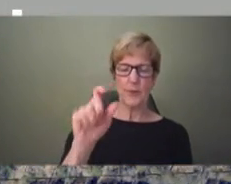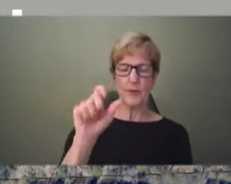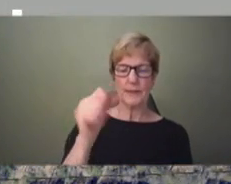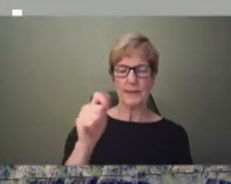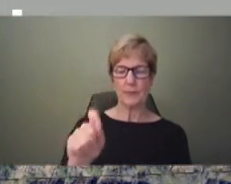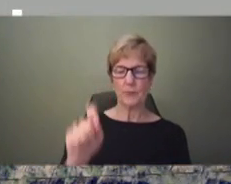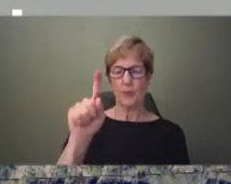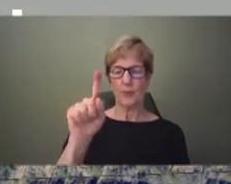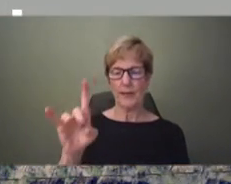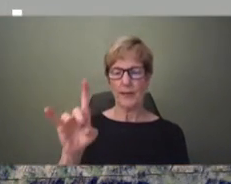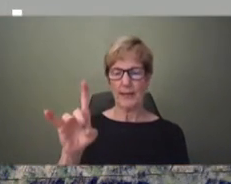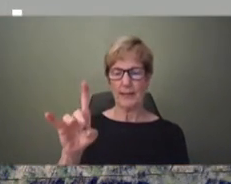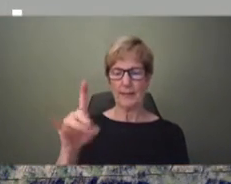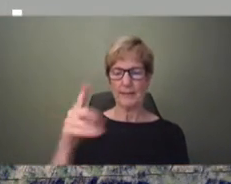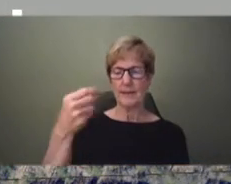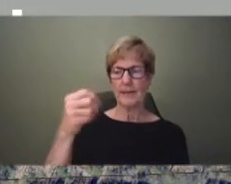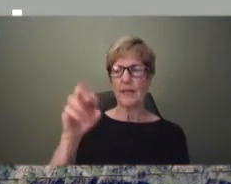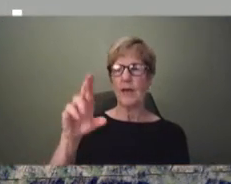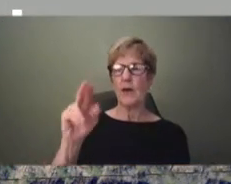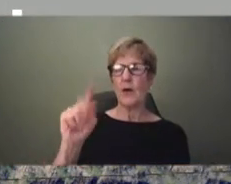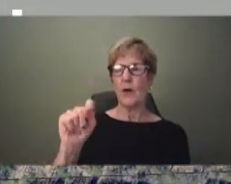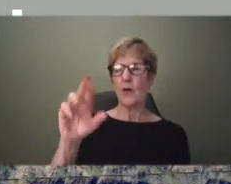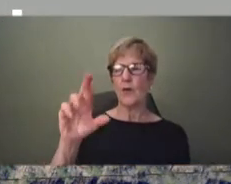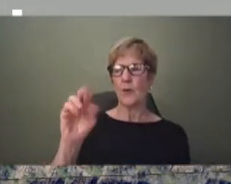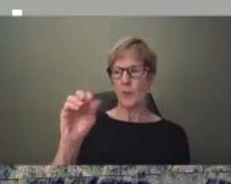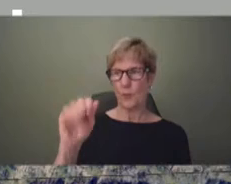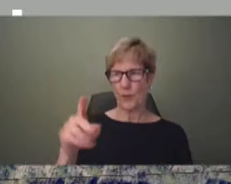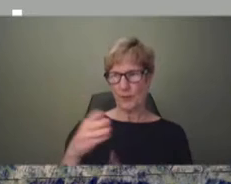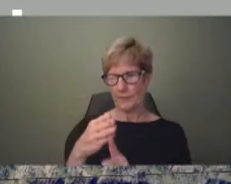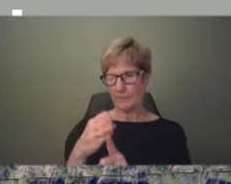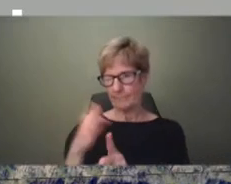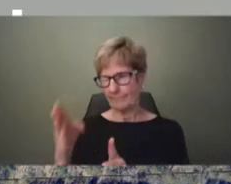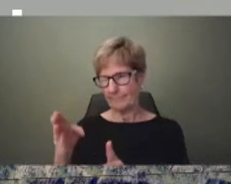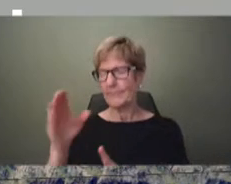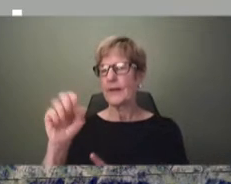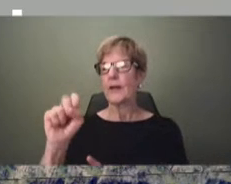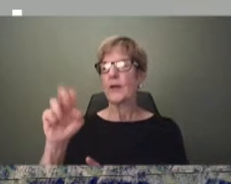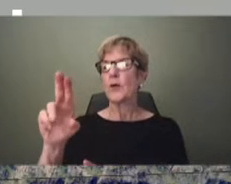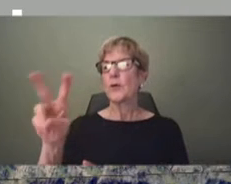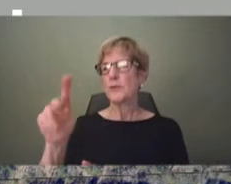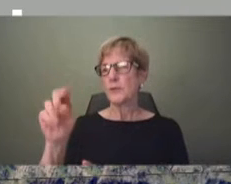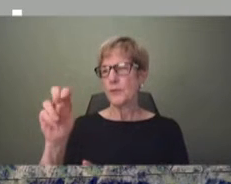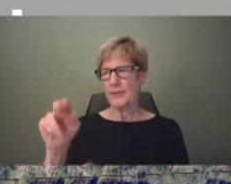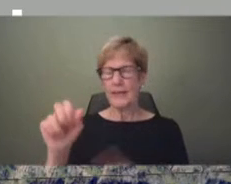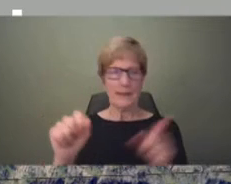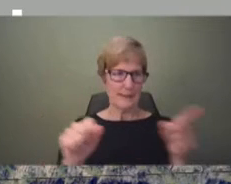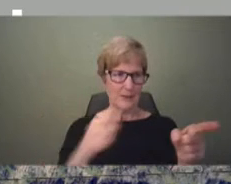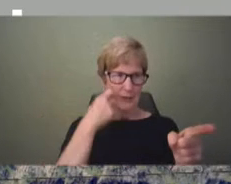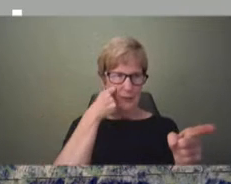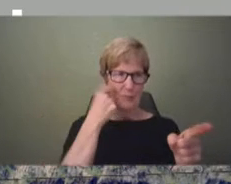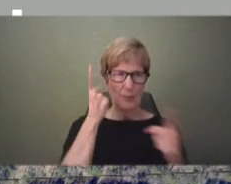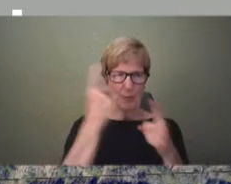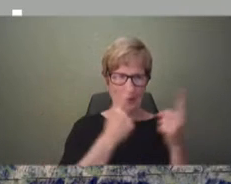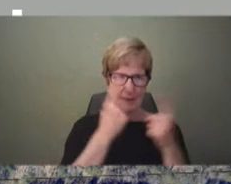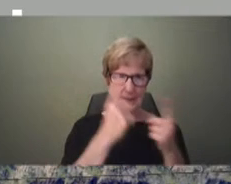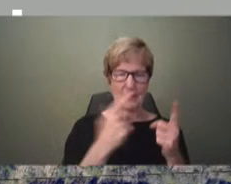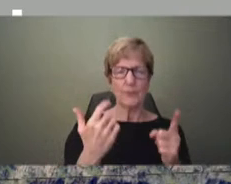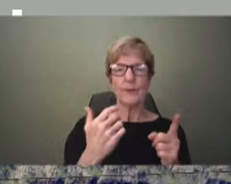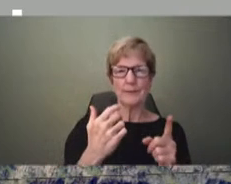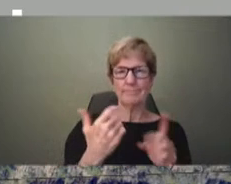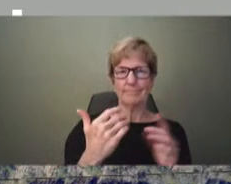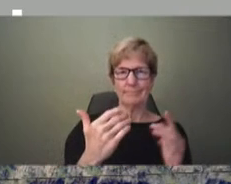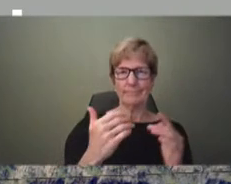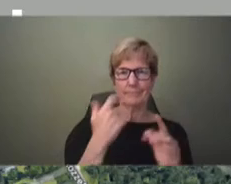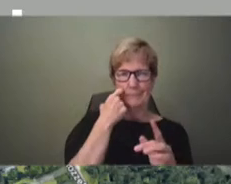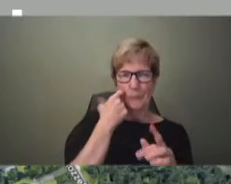Road uh just off of Susanna drive just a little bit further from the petition we considered uh in the last hearing